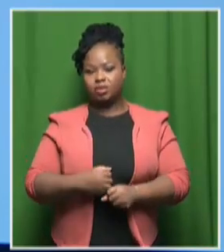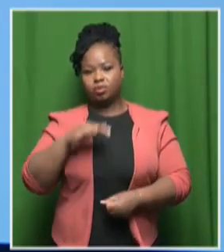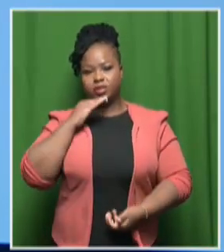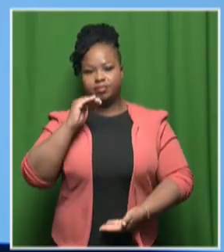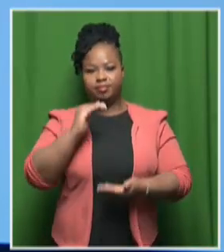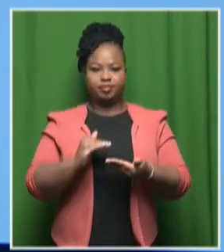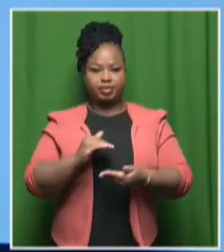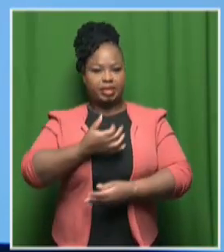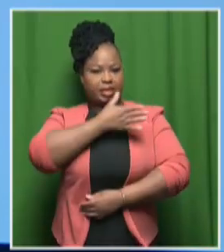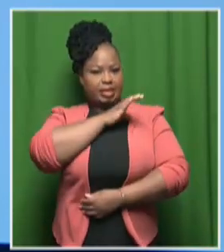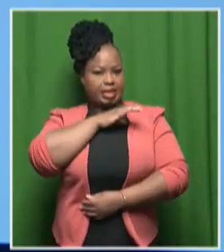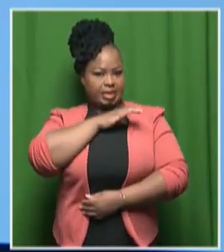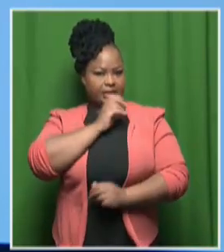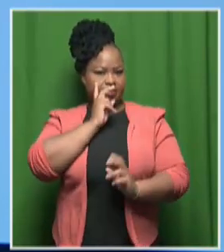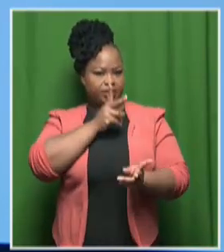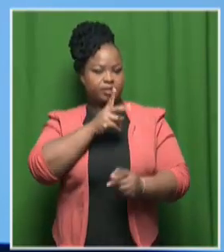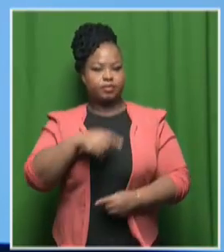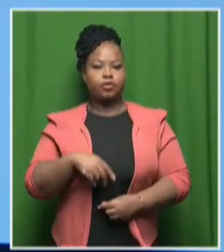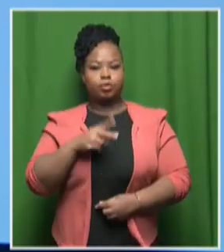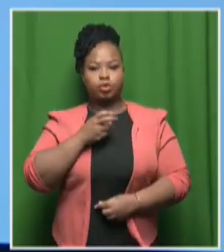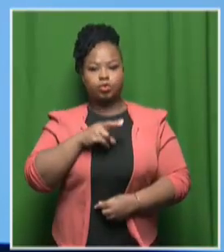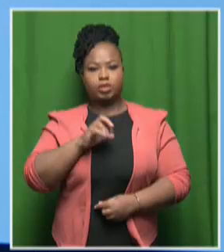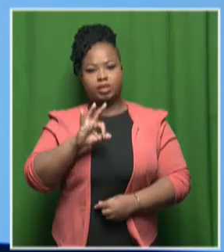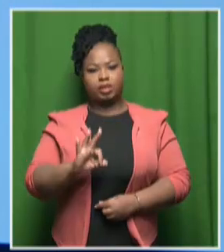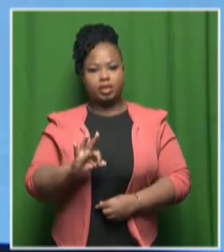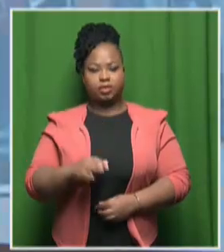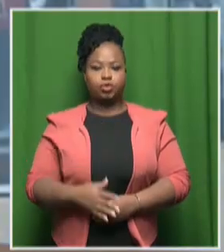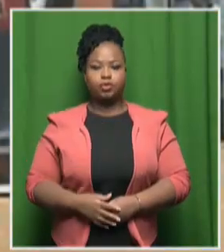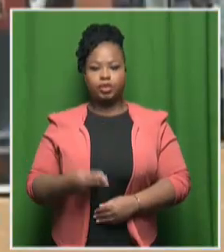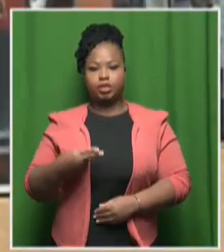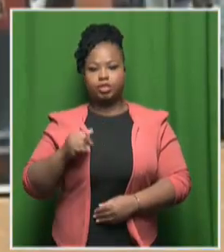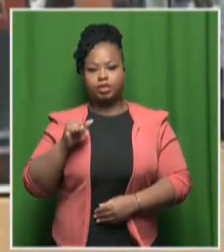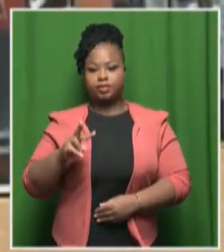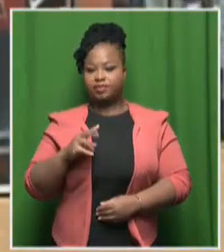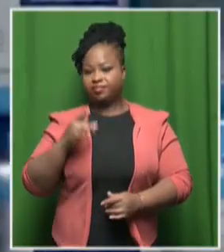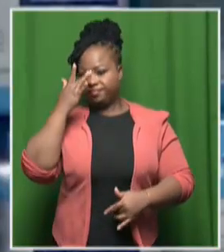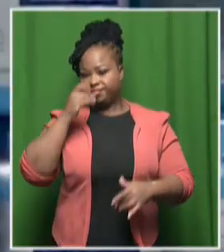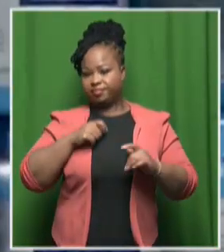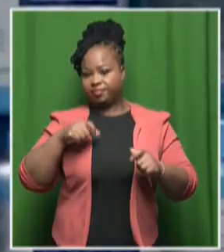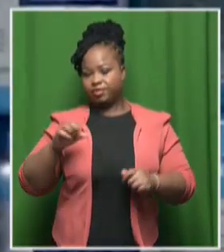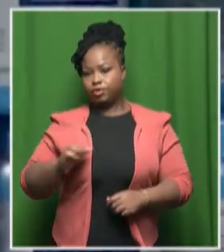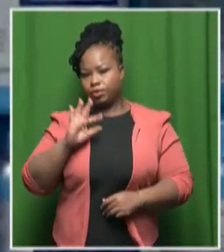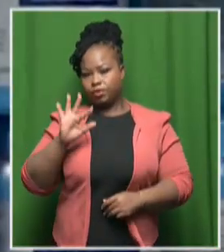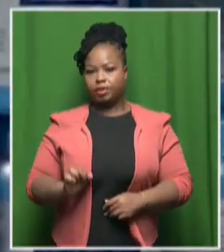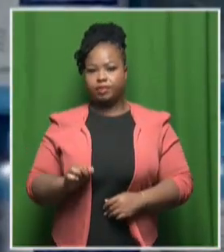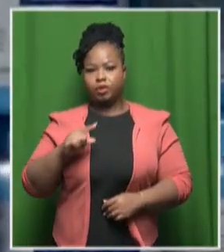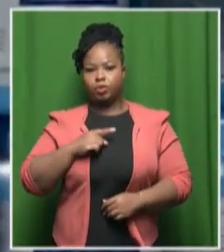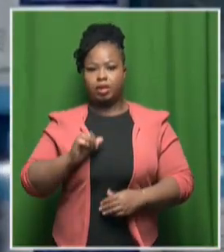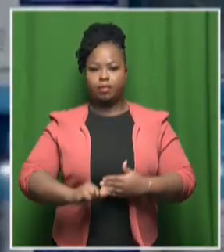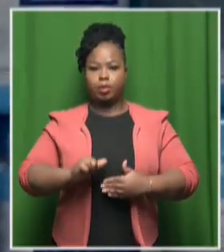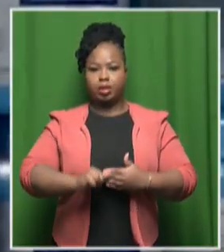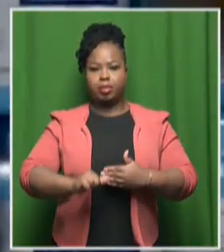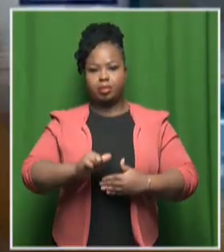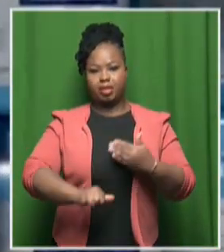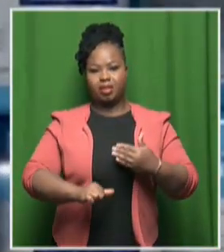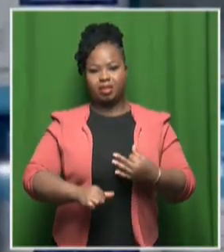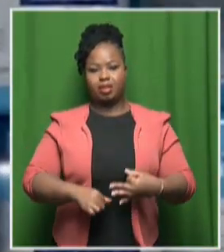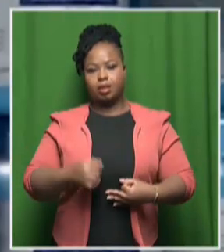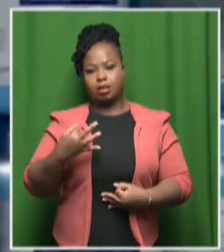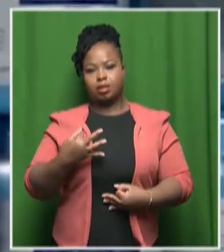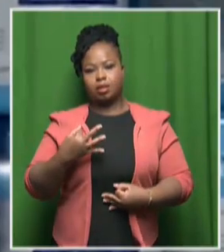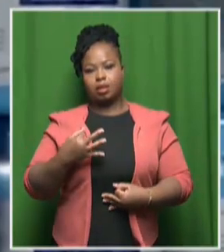reduce clinic visits. Since 2023, eligible and stable HIV patients in South Africa have been receiving